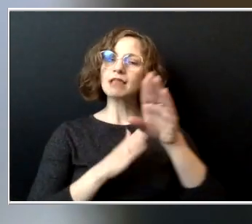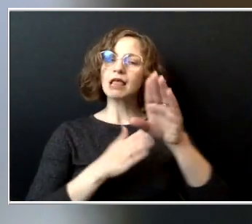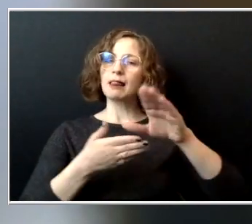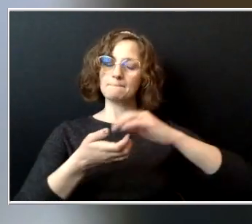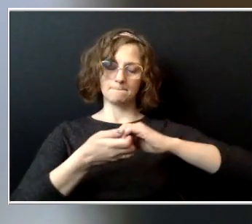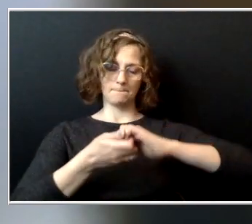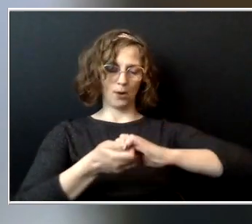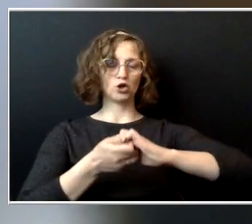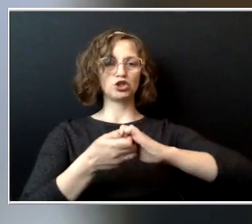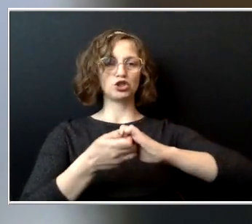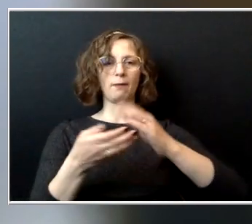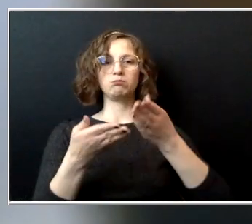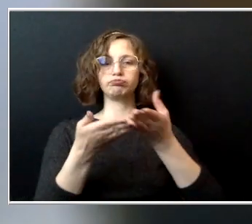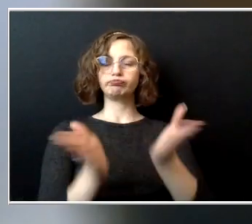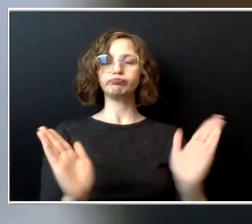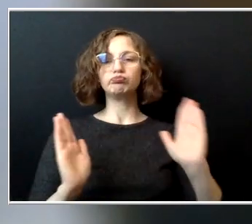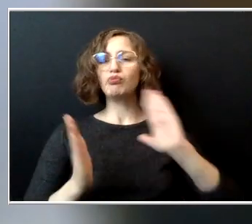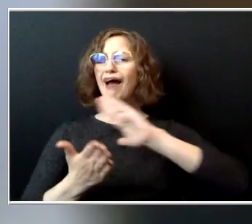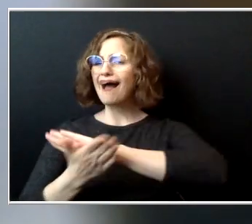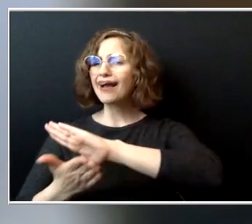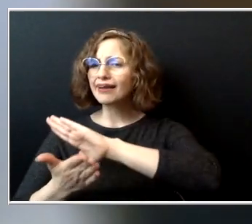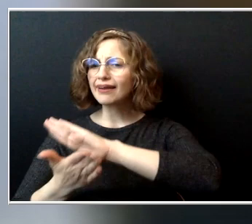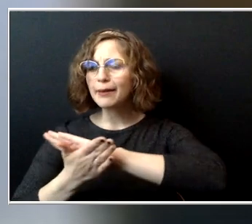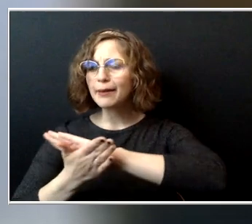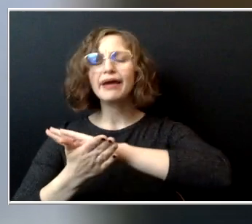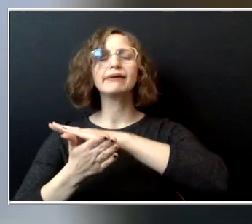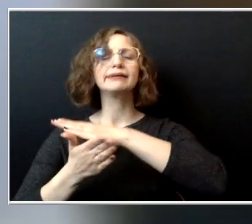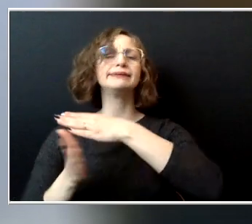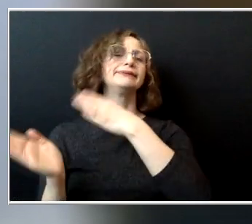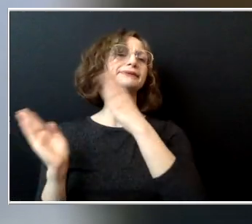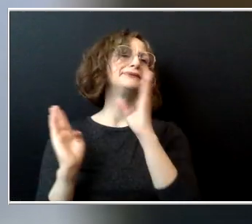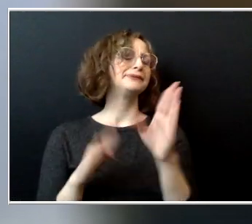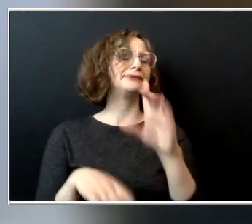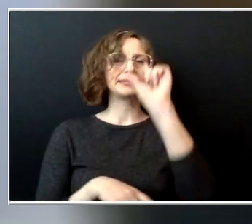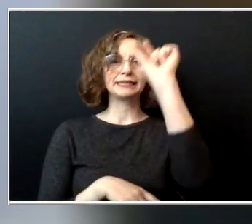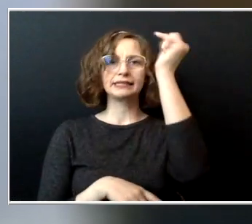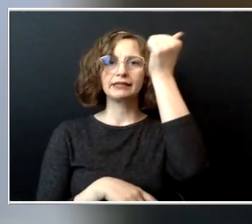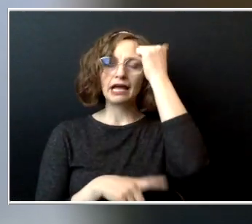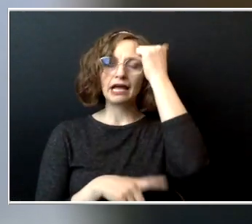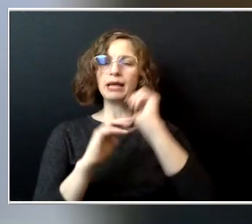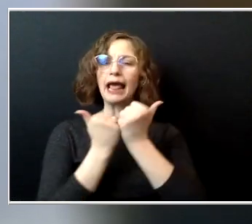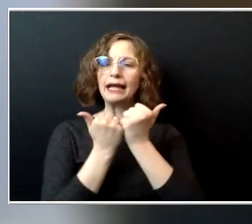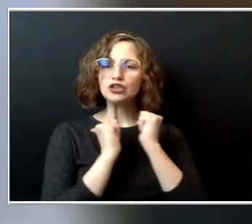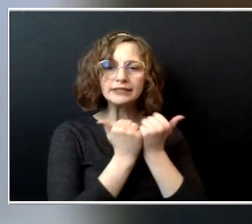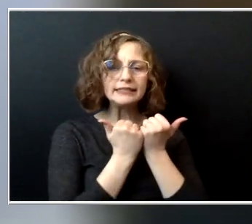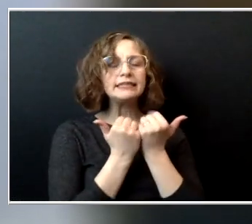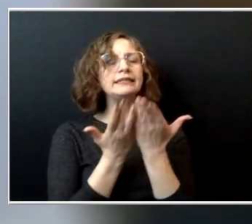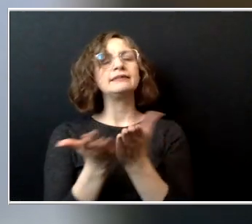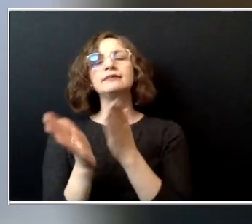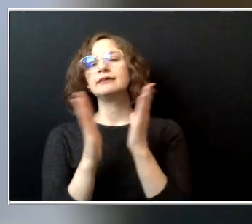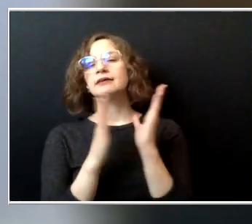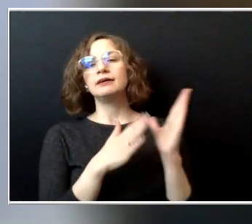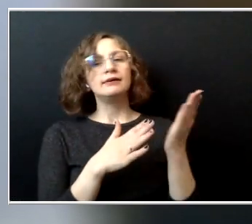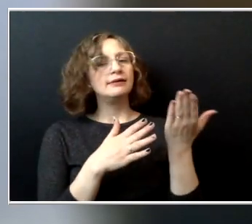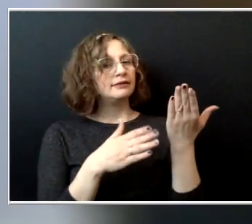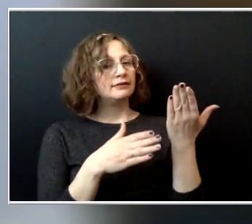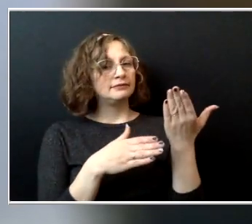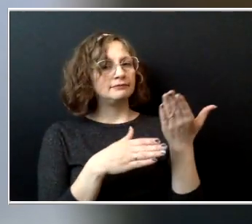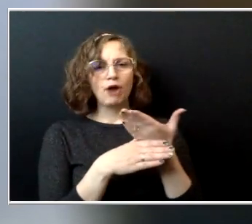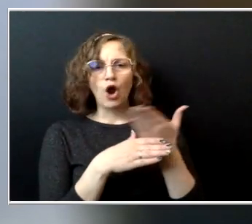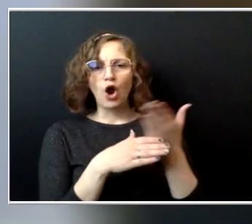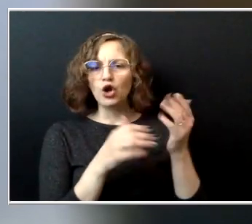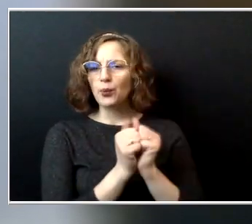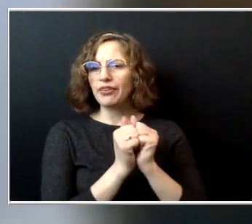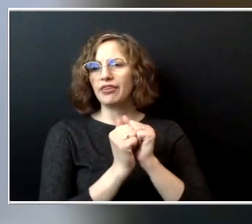across academics, across all the government agencies. We have to partner with hospitals